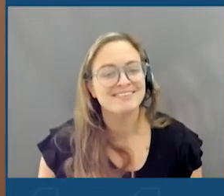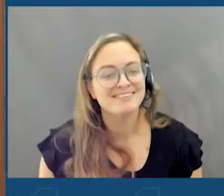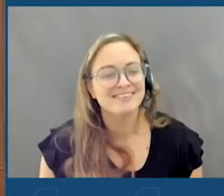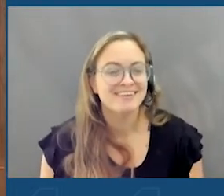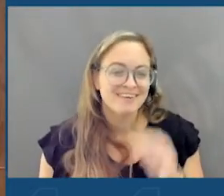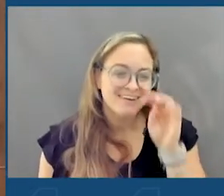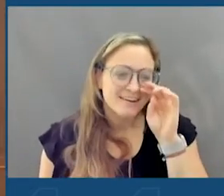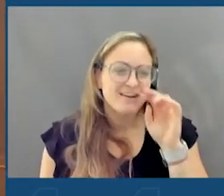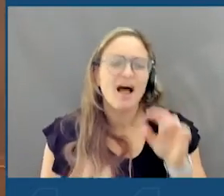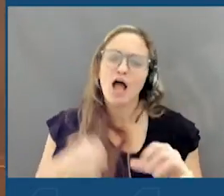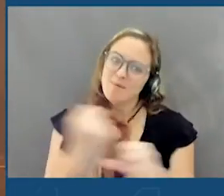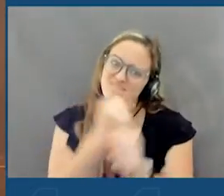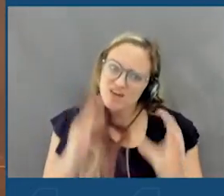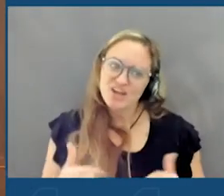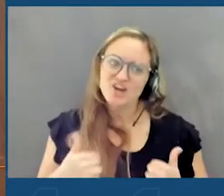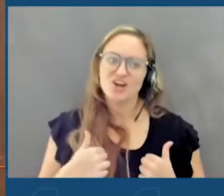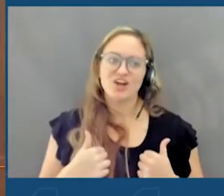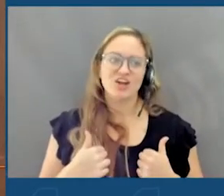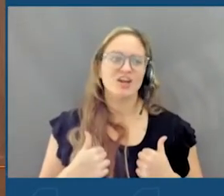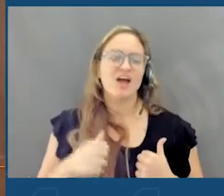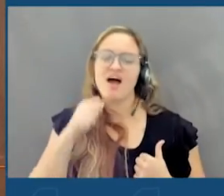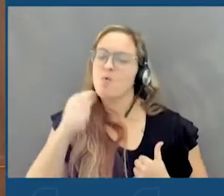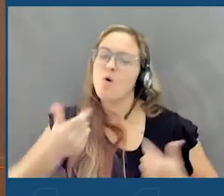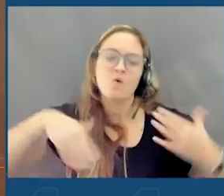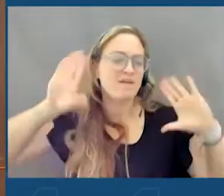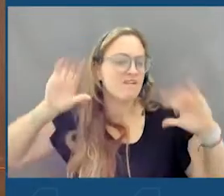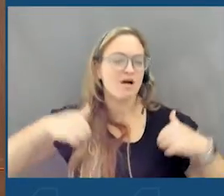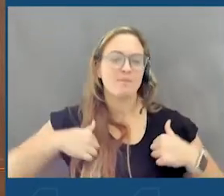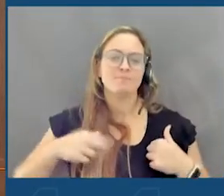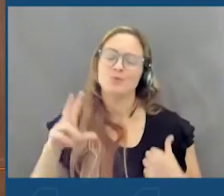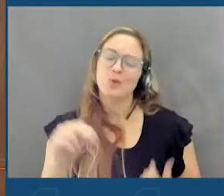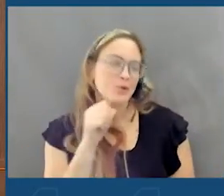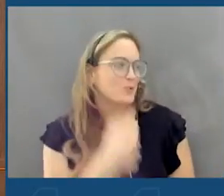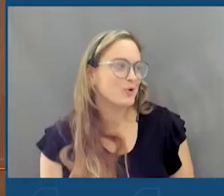I'm a fighter, and I don't give up like that. No, you don't, Jen.